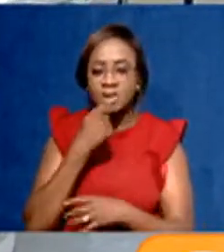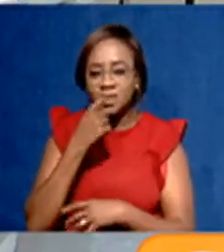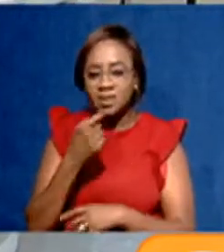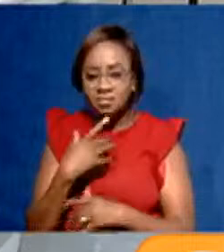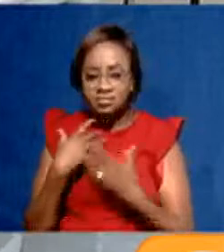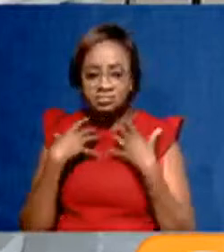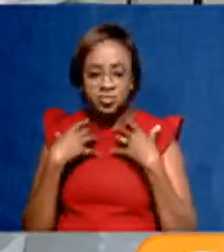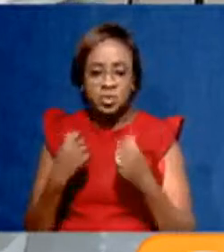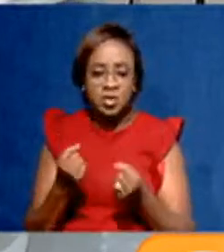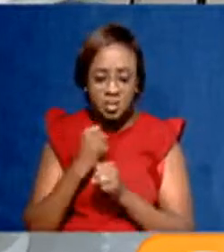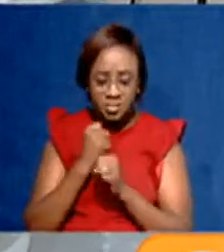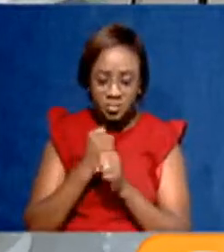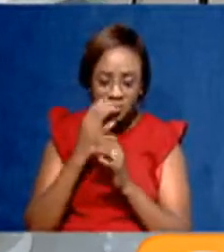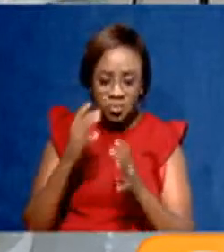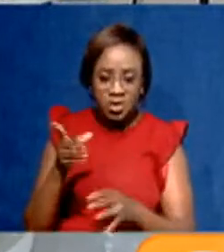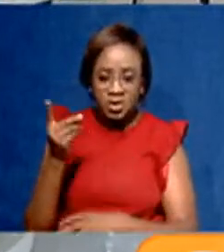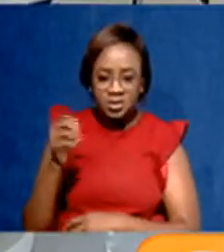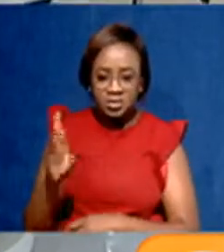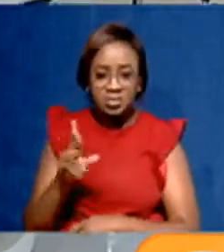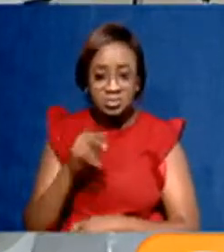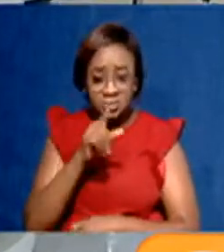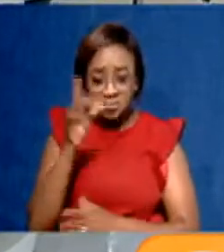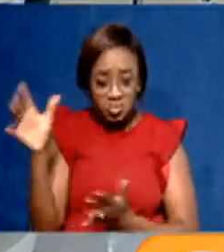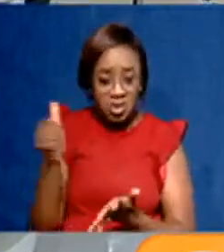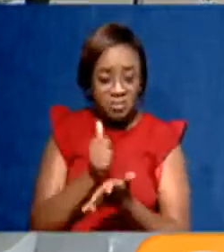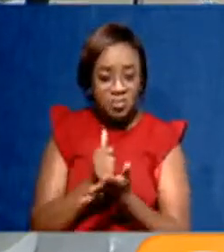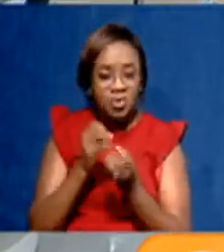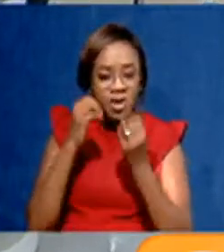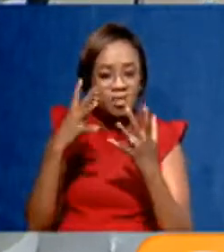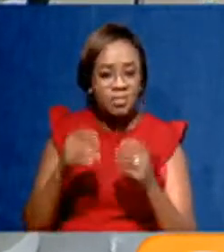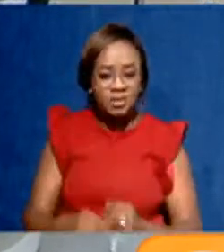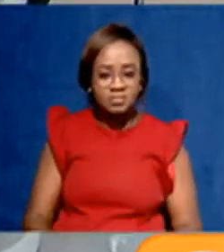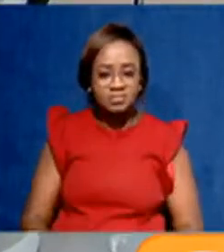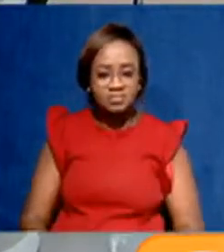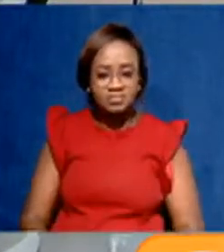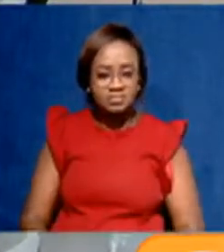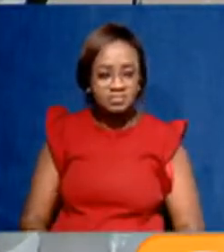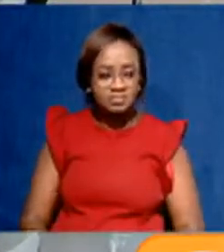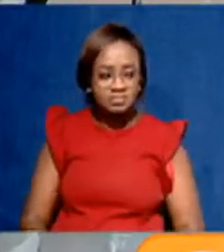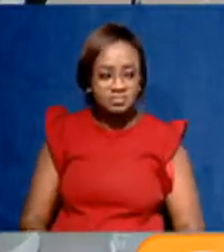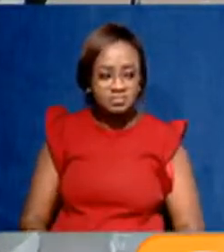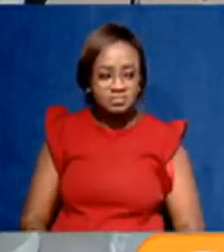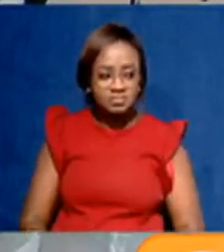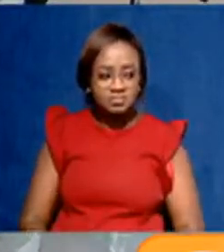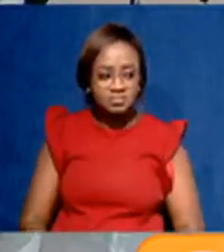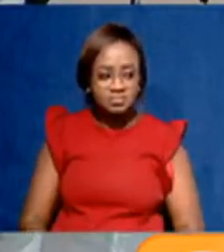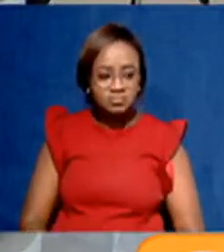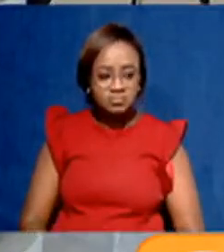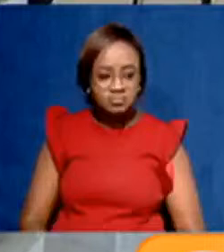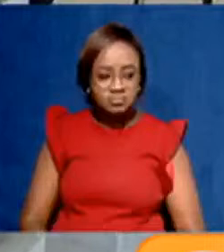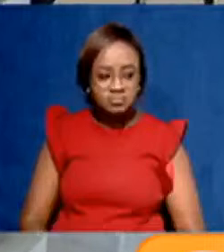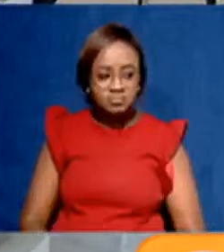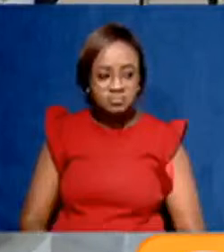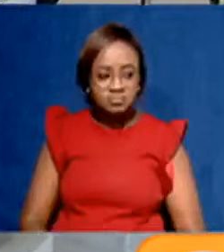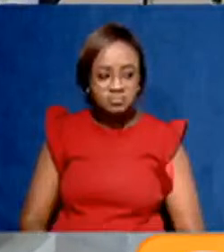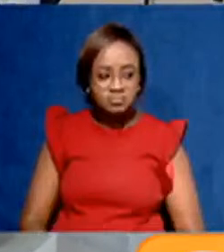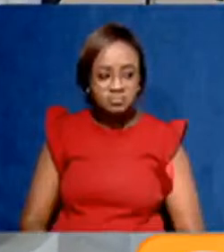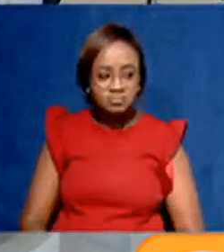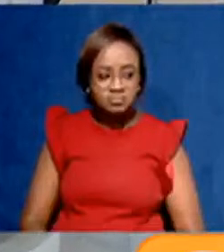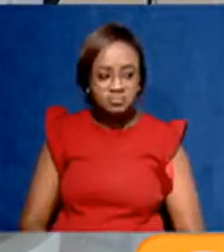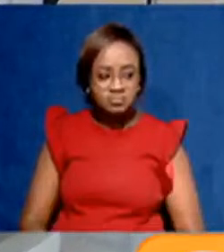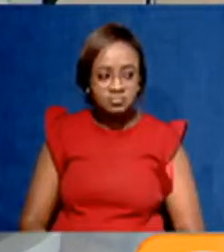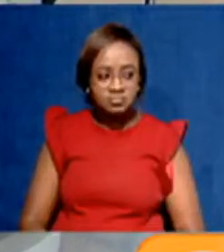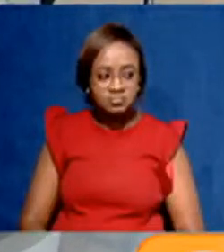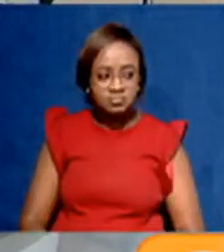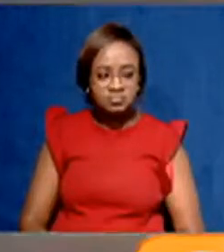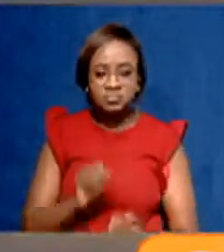at entry level has the county employed since you took office? Yes, we have employed only about